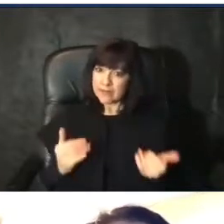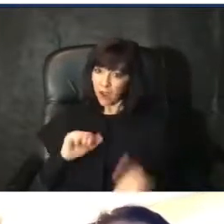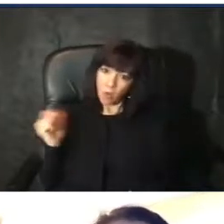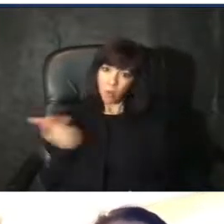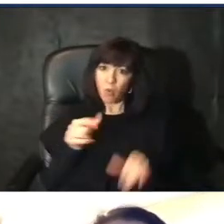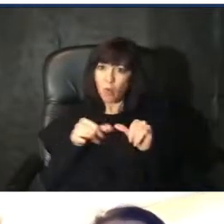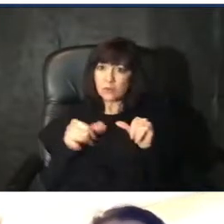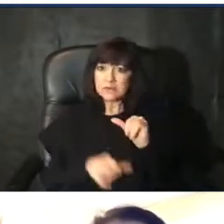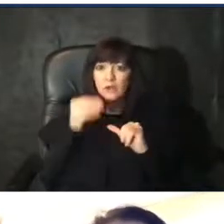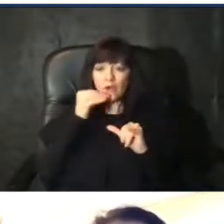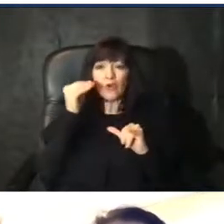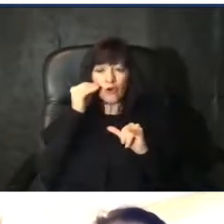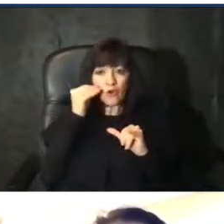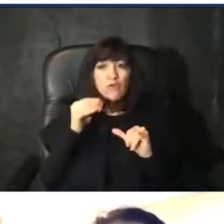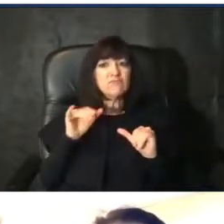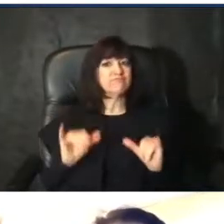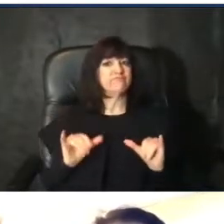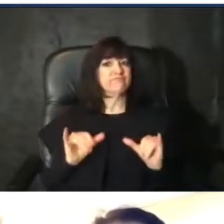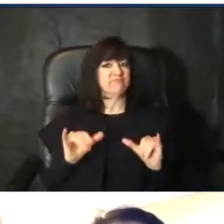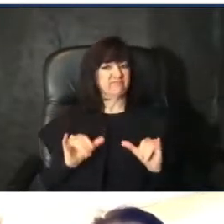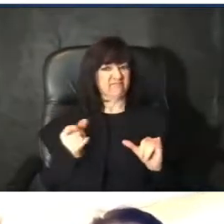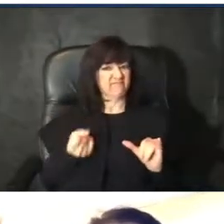anxiety during the quarantine.